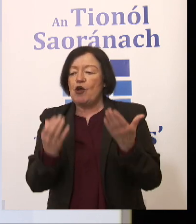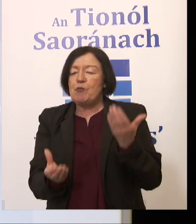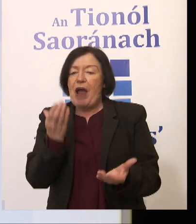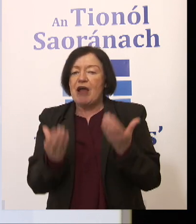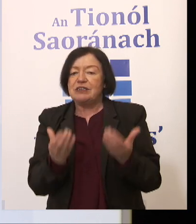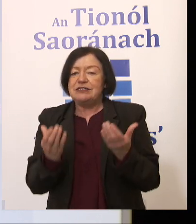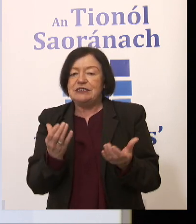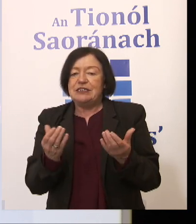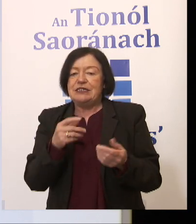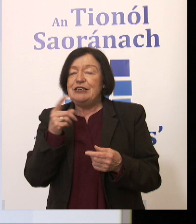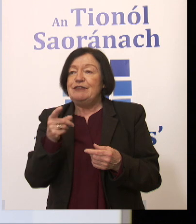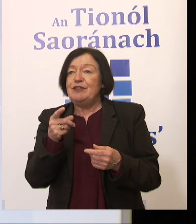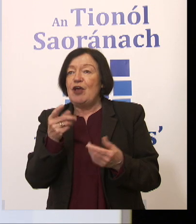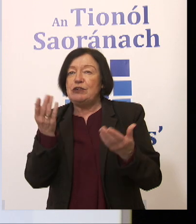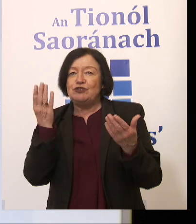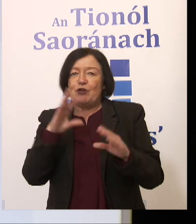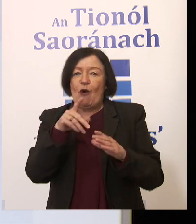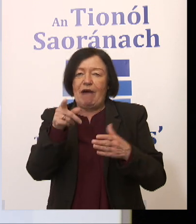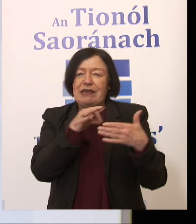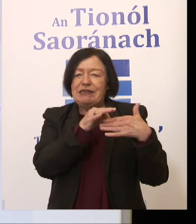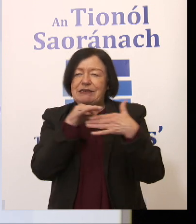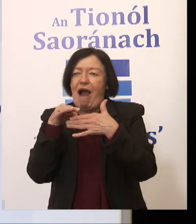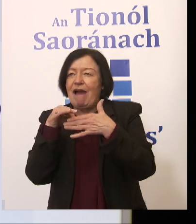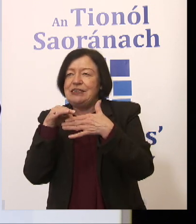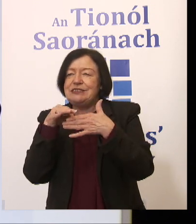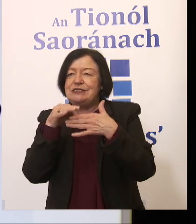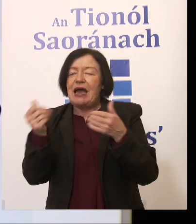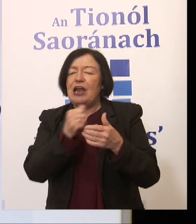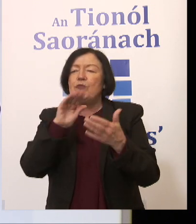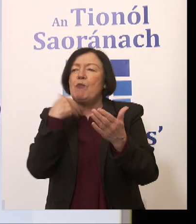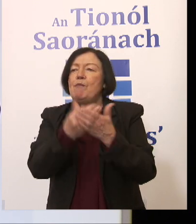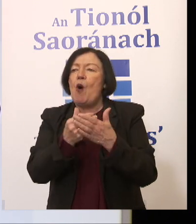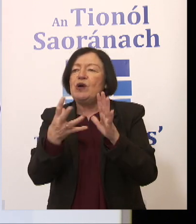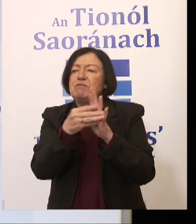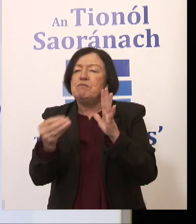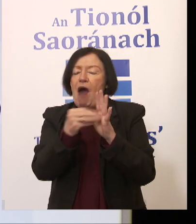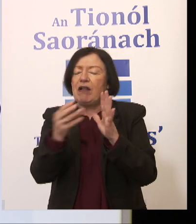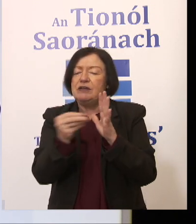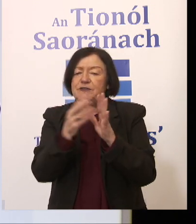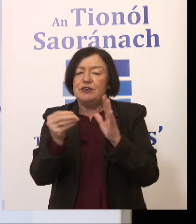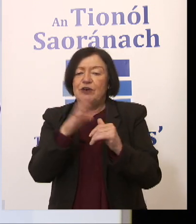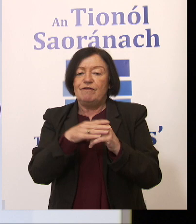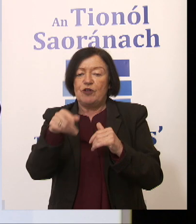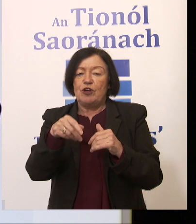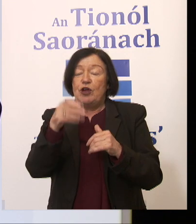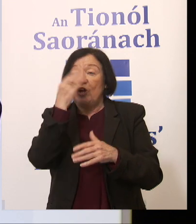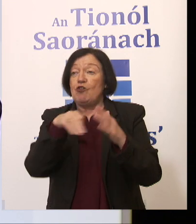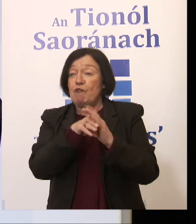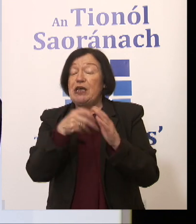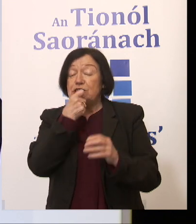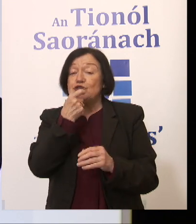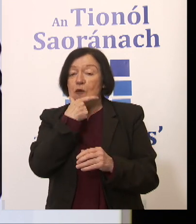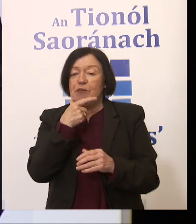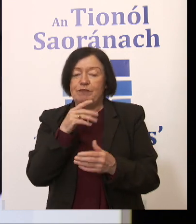they enlighten and guide at the end of the day, you know, any proposed model for local government in Dublin, it